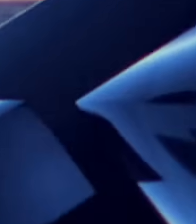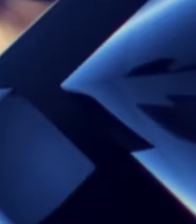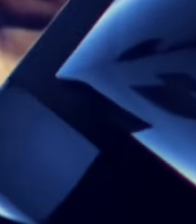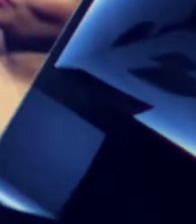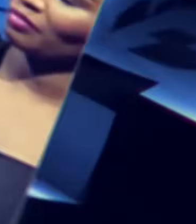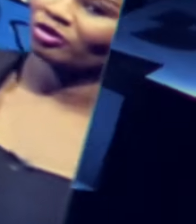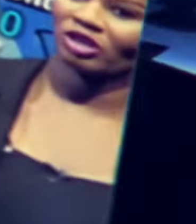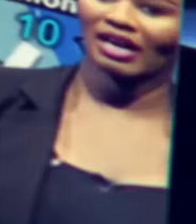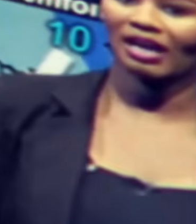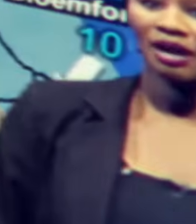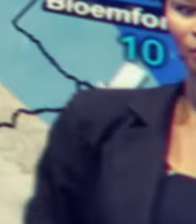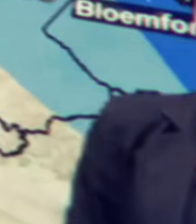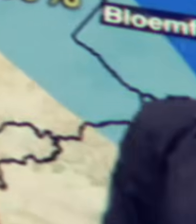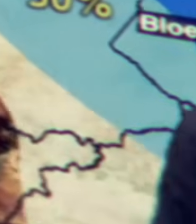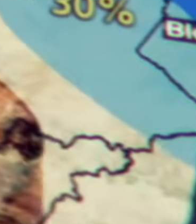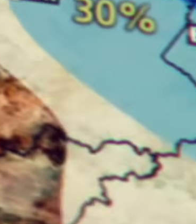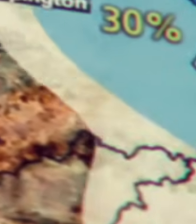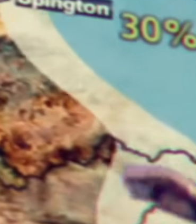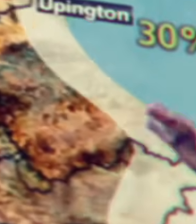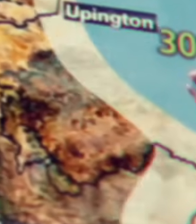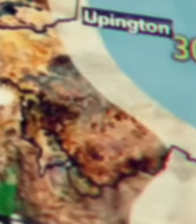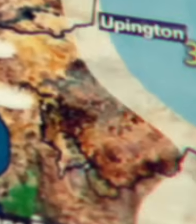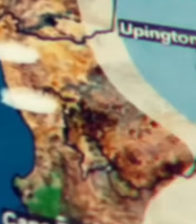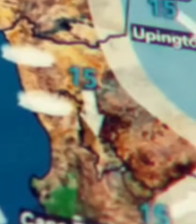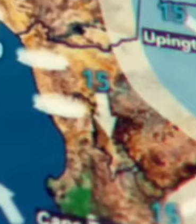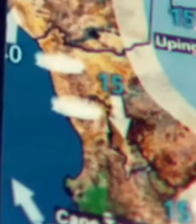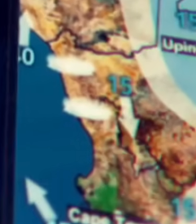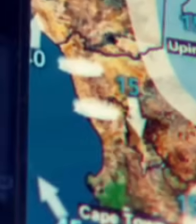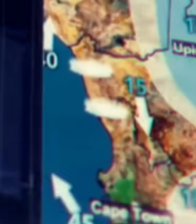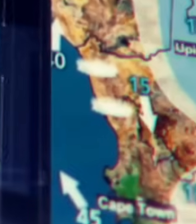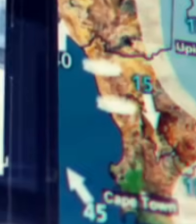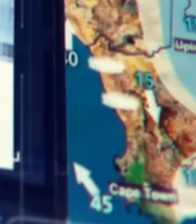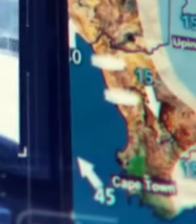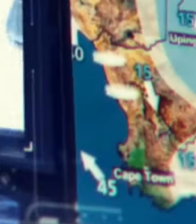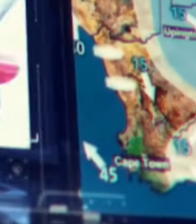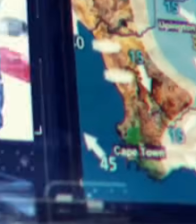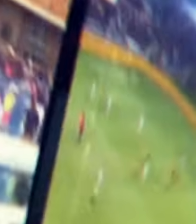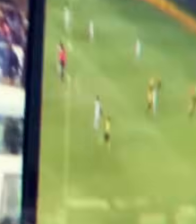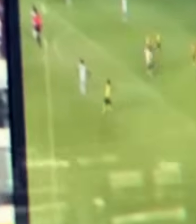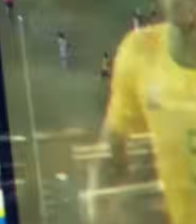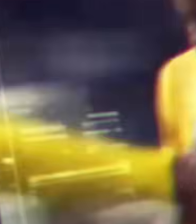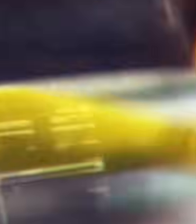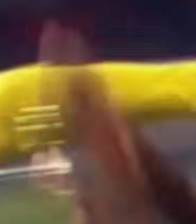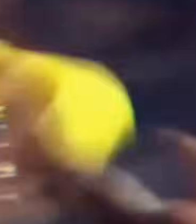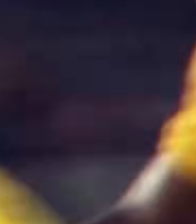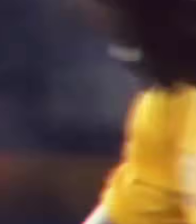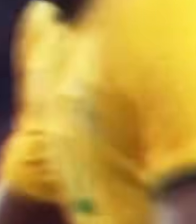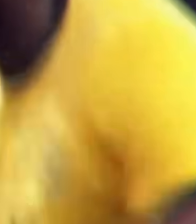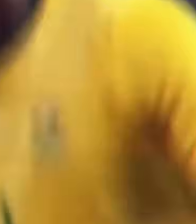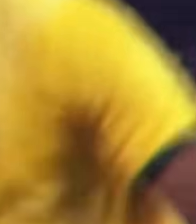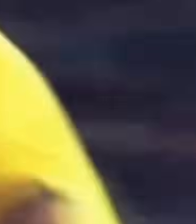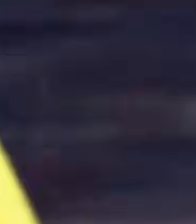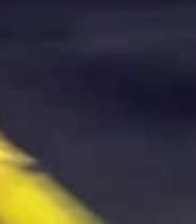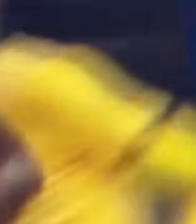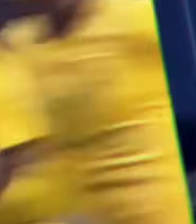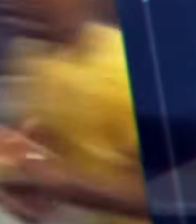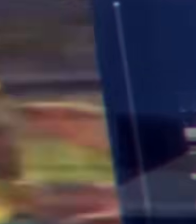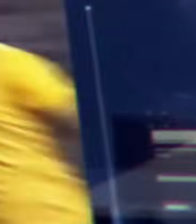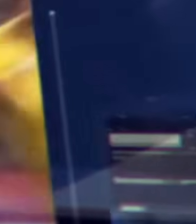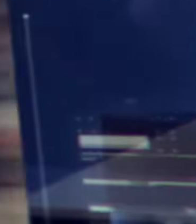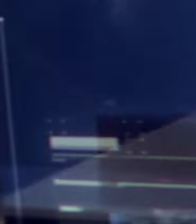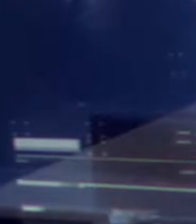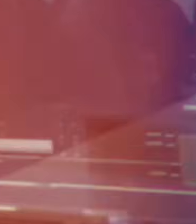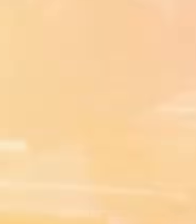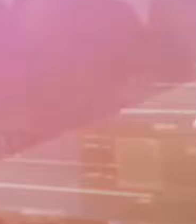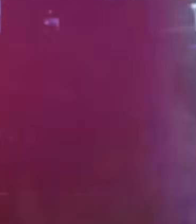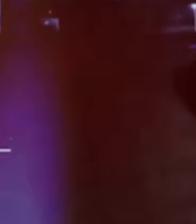lentšu la gago ditabeng tšeo di ratago ko wena go tloga go tšeo di tantšego šedi tša bjalebjale tša dipapadi le kgwebo. Boha ditaba ka